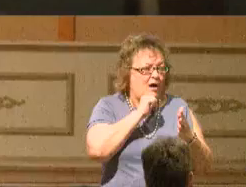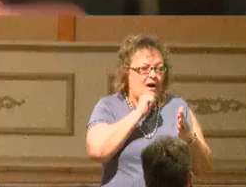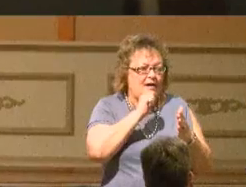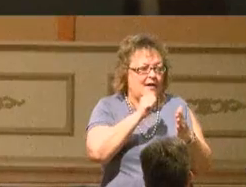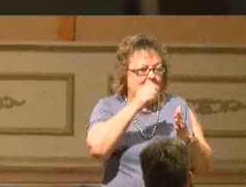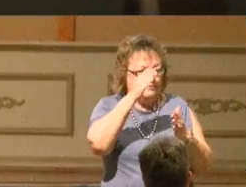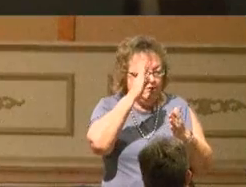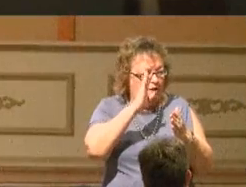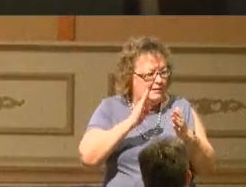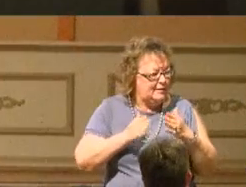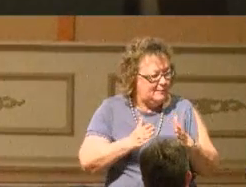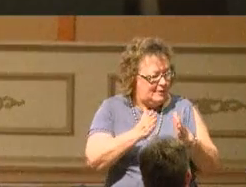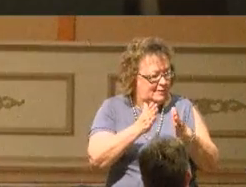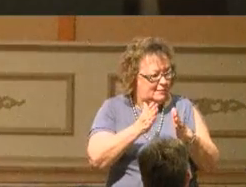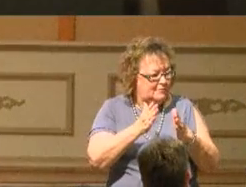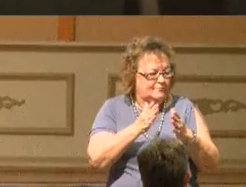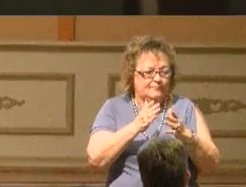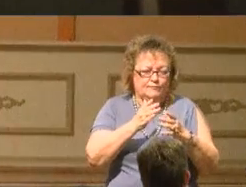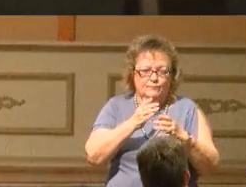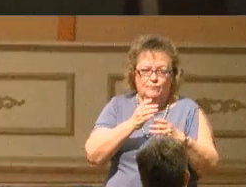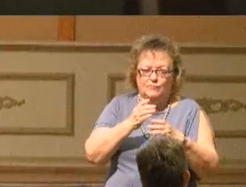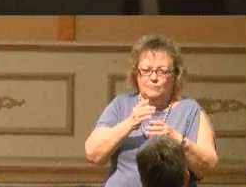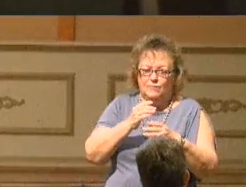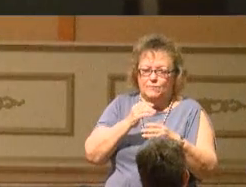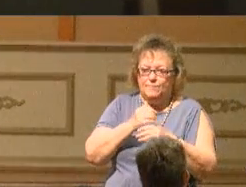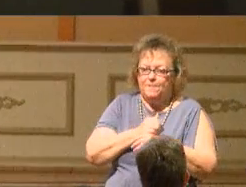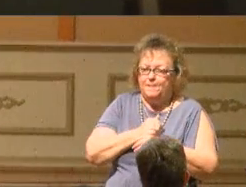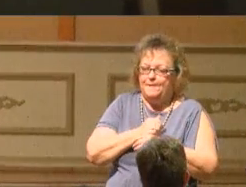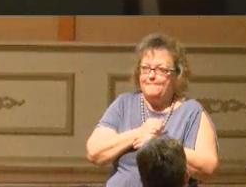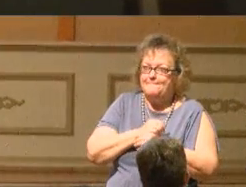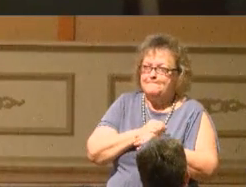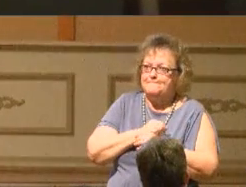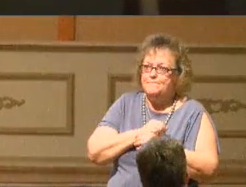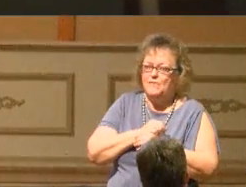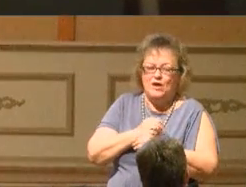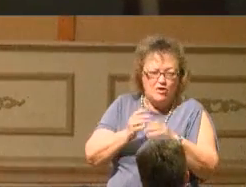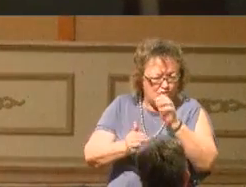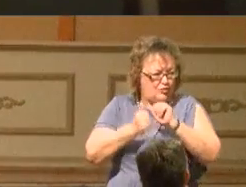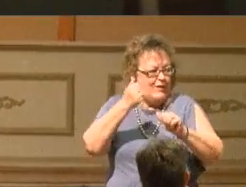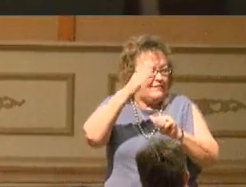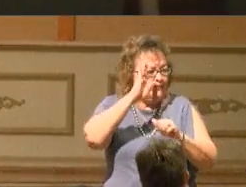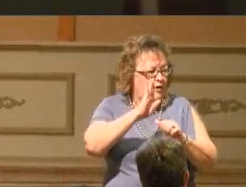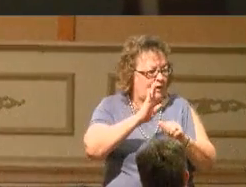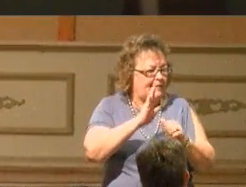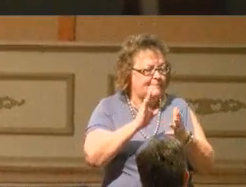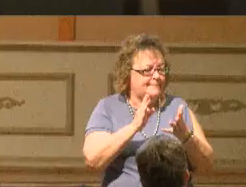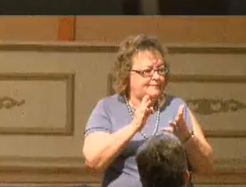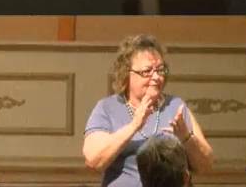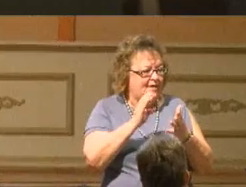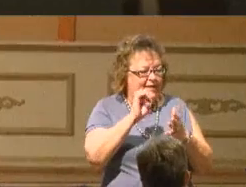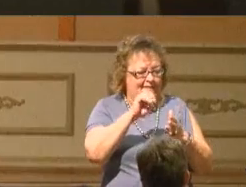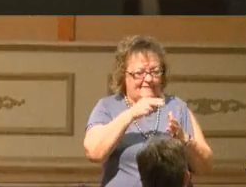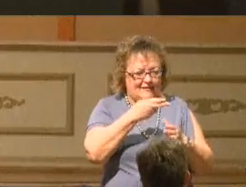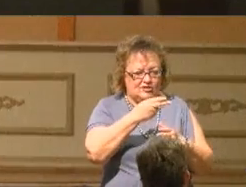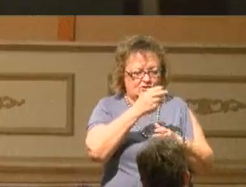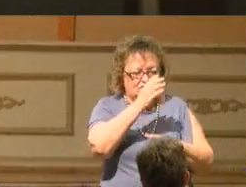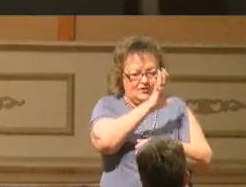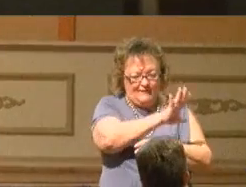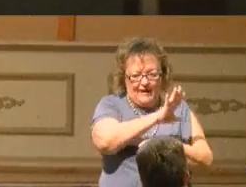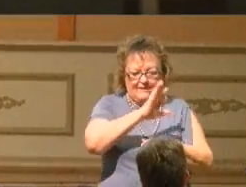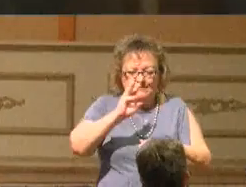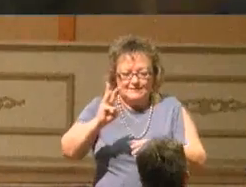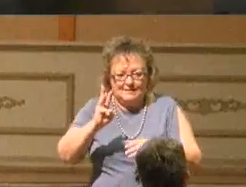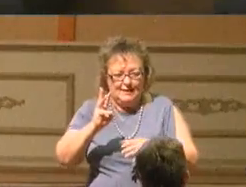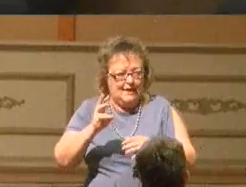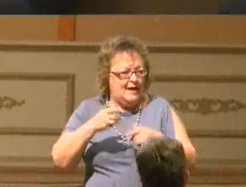who hold the truth in unrighteousness. The wrath of God. How about this one? Ephesians 5:6. Let no